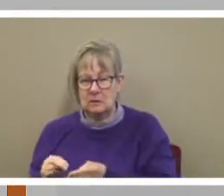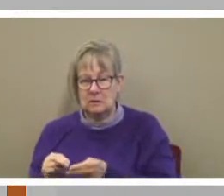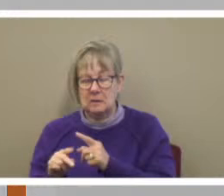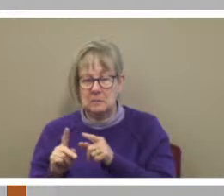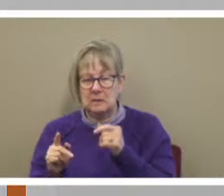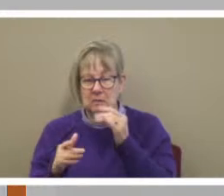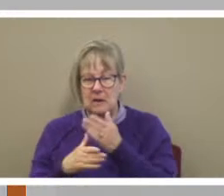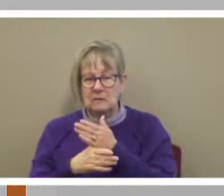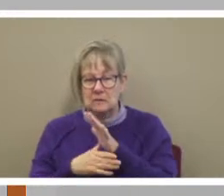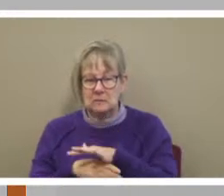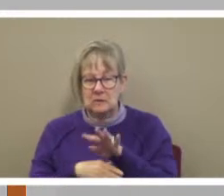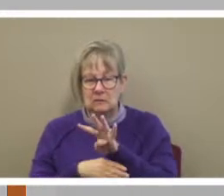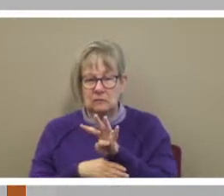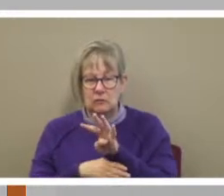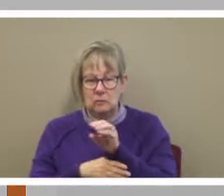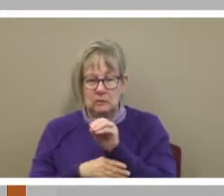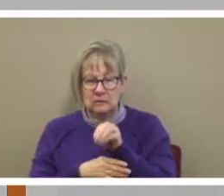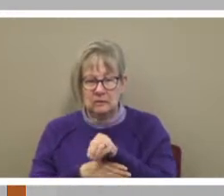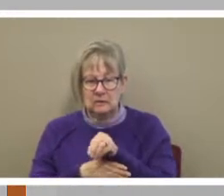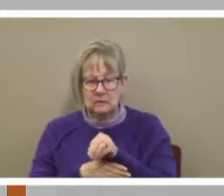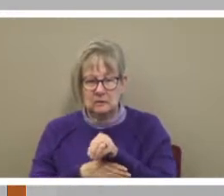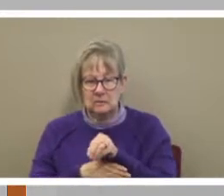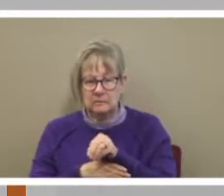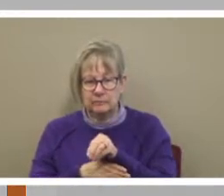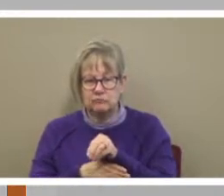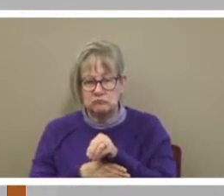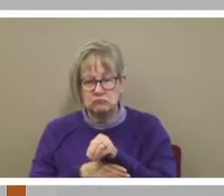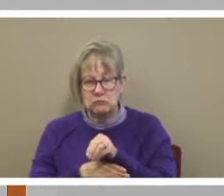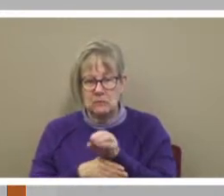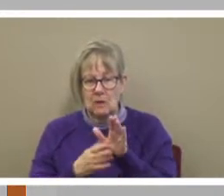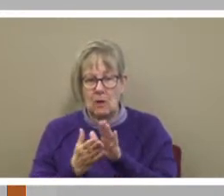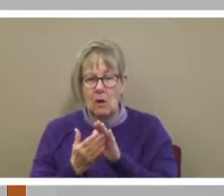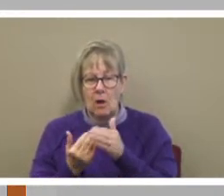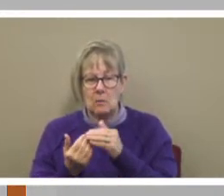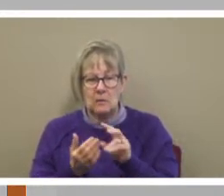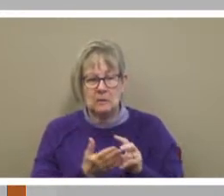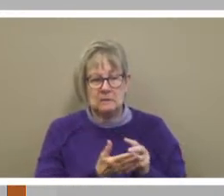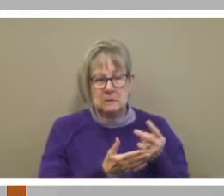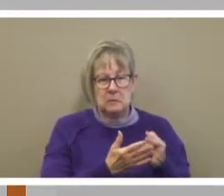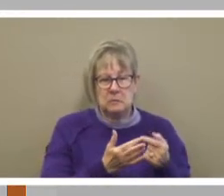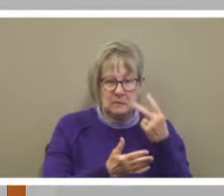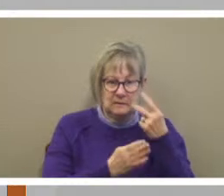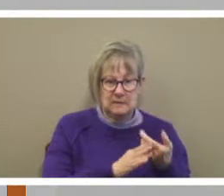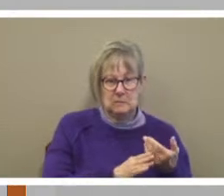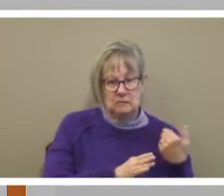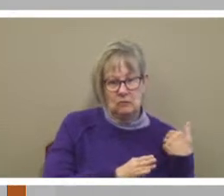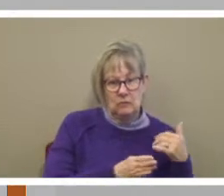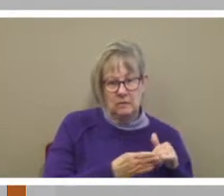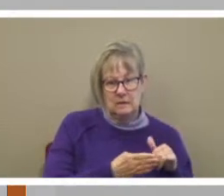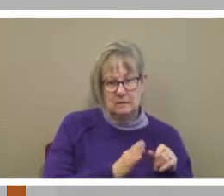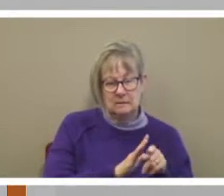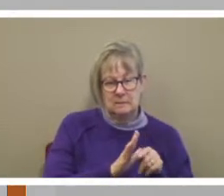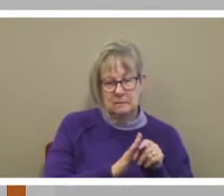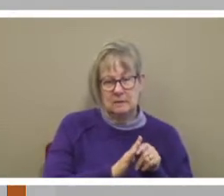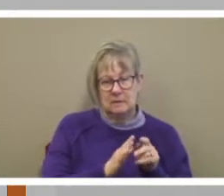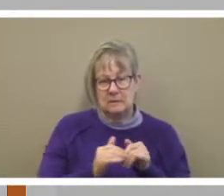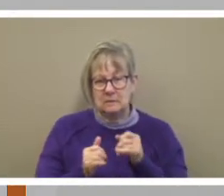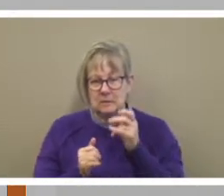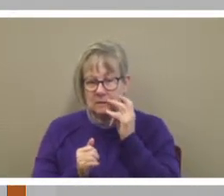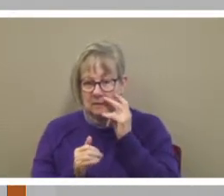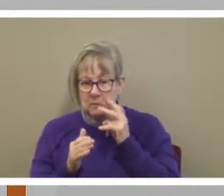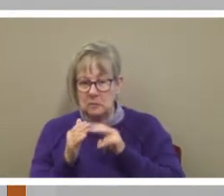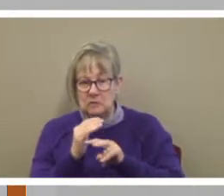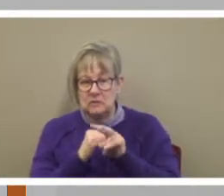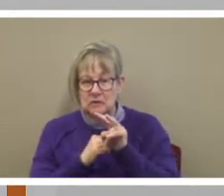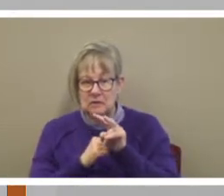right around 4%, which was more than almost double than what we had seen during that prior 10-year time span. You'll see what we're